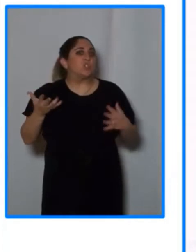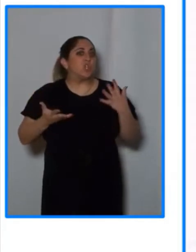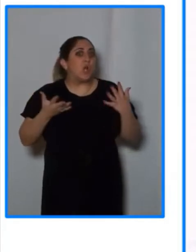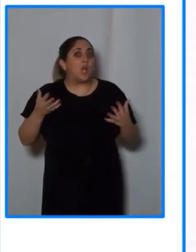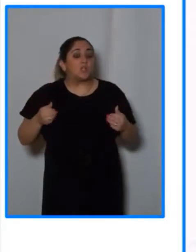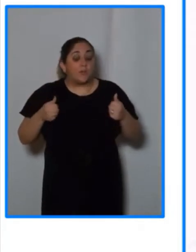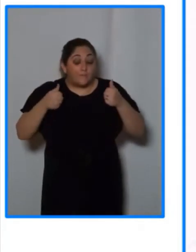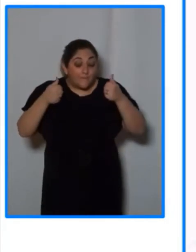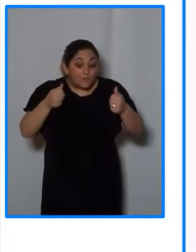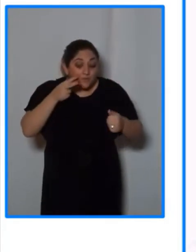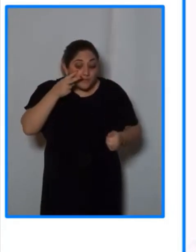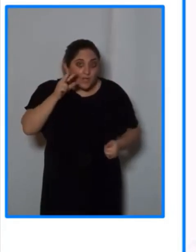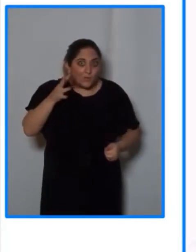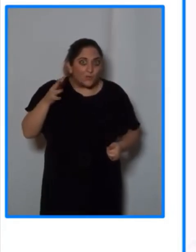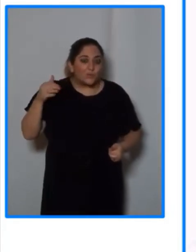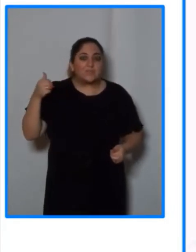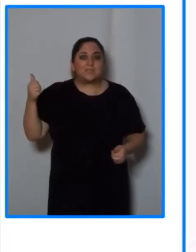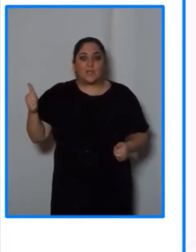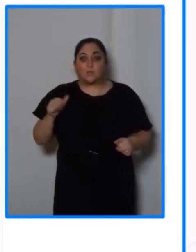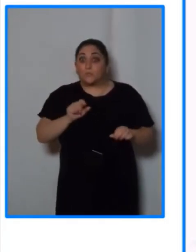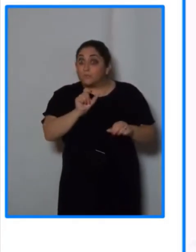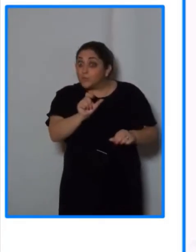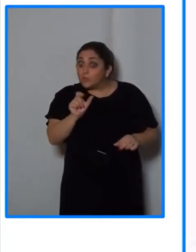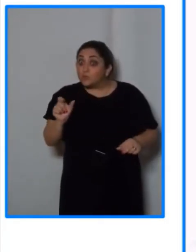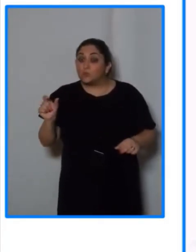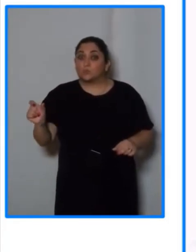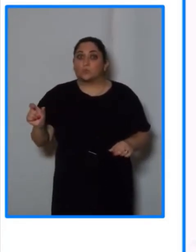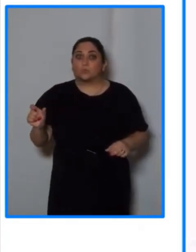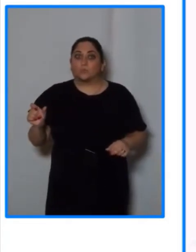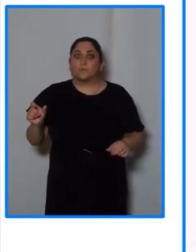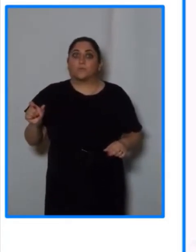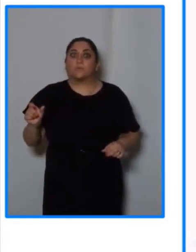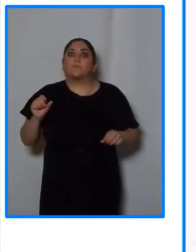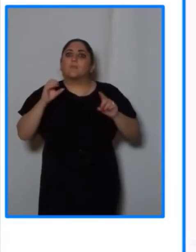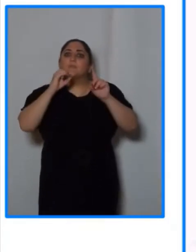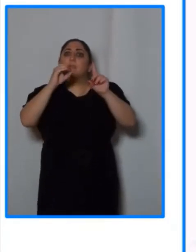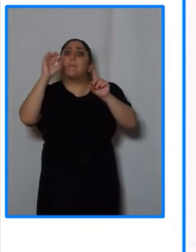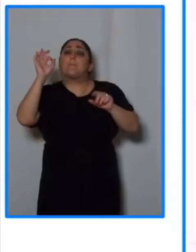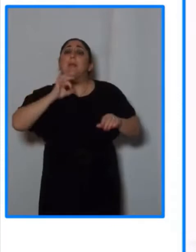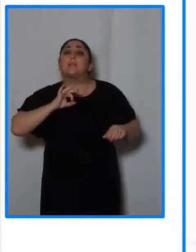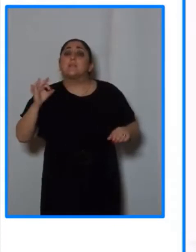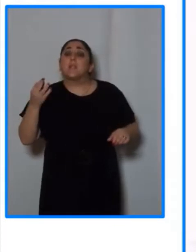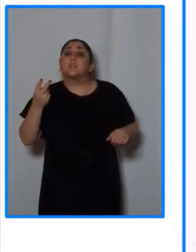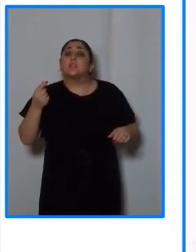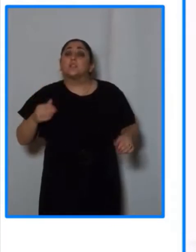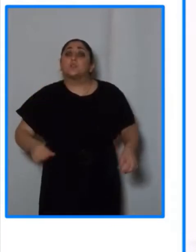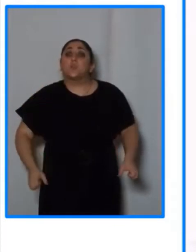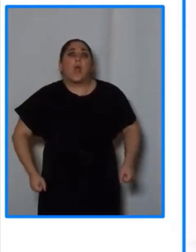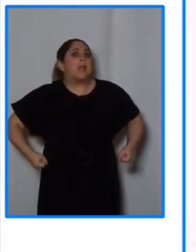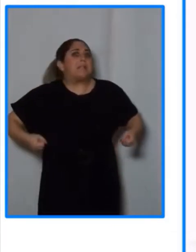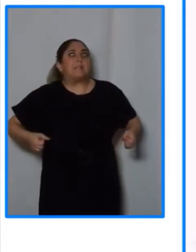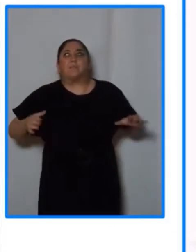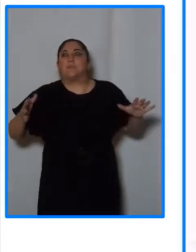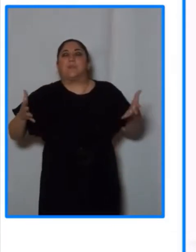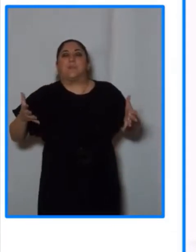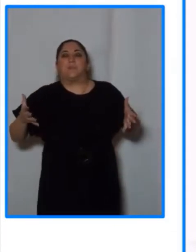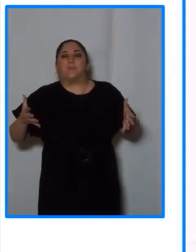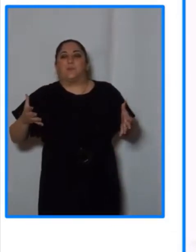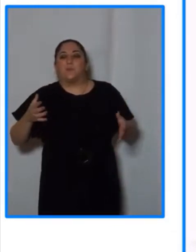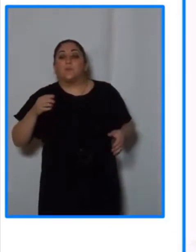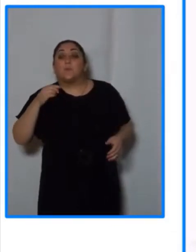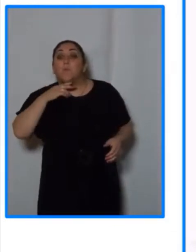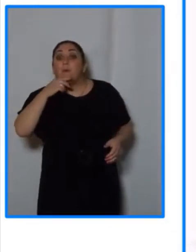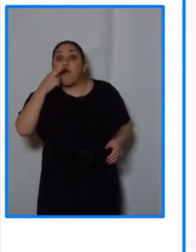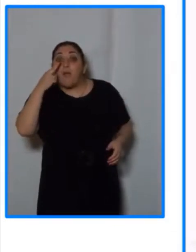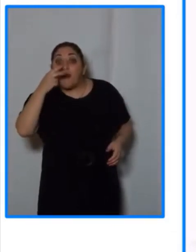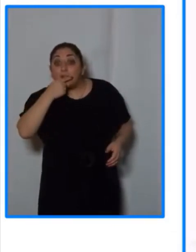text. Those 10% of men buying pants, they would not know if it's a green or a red pant. That is how